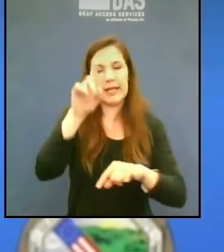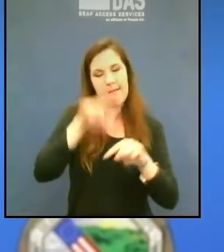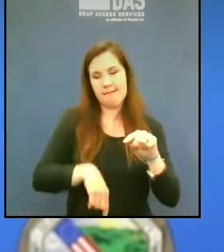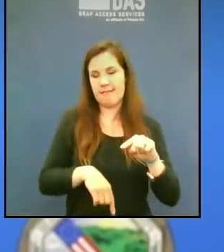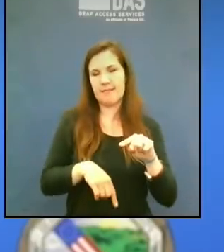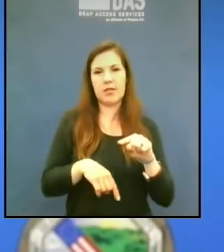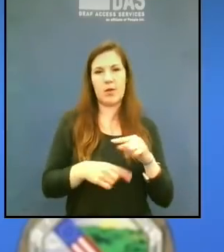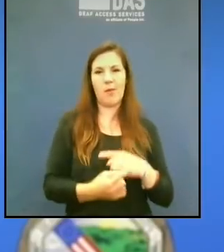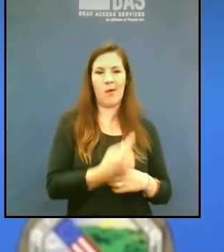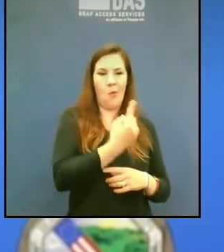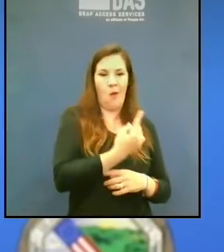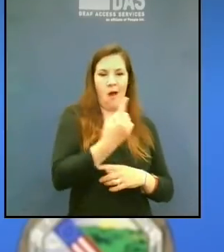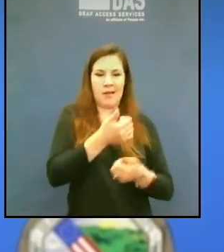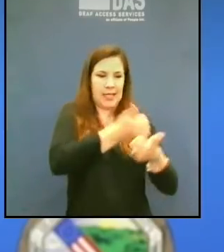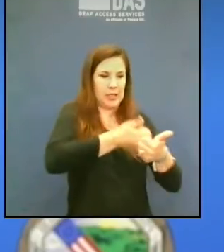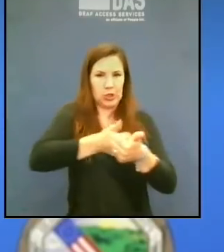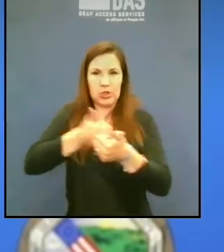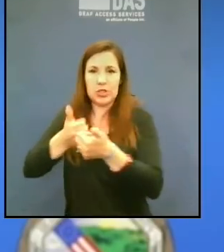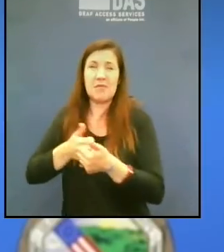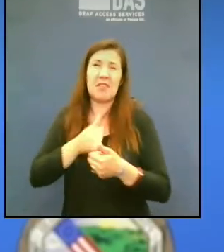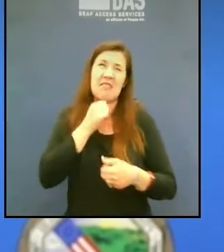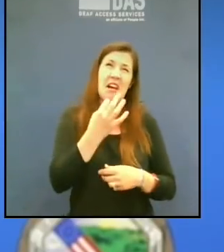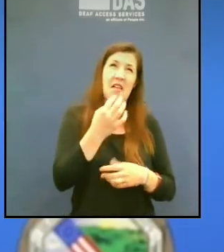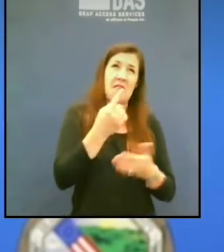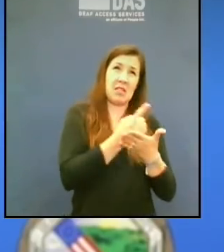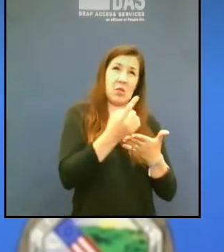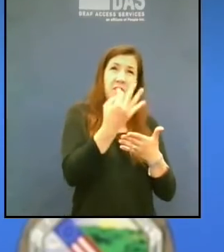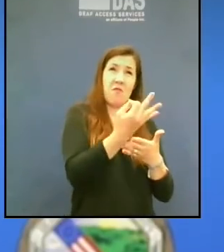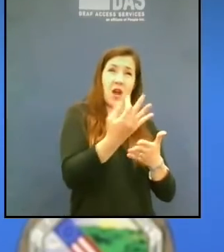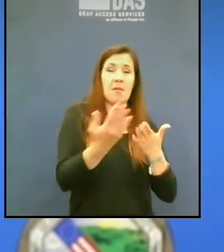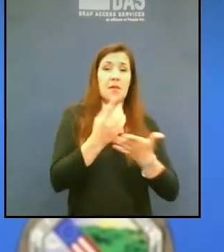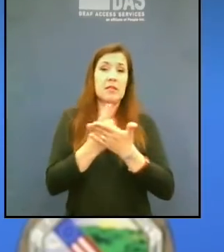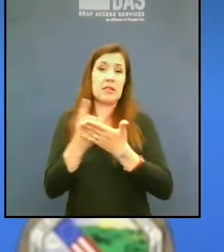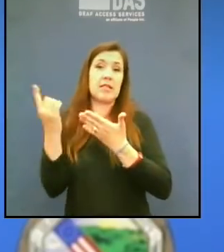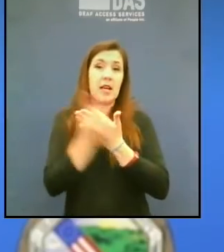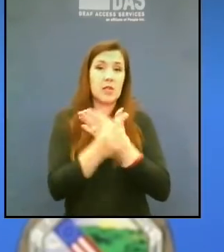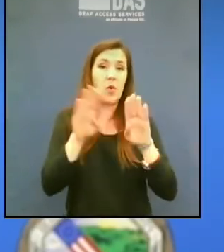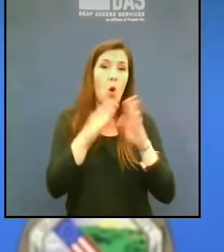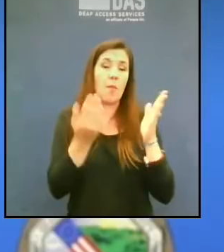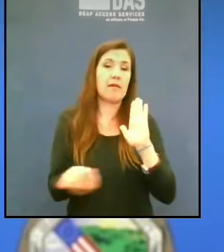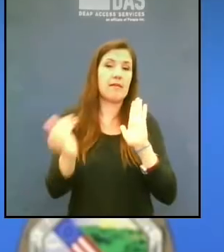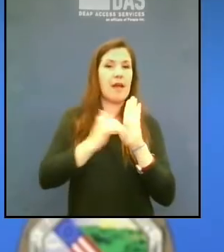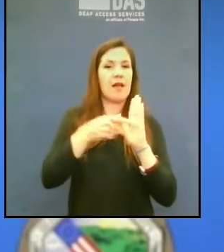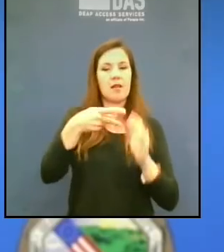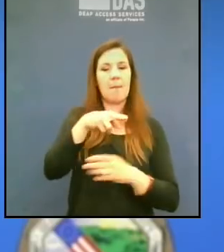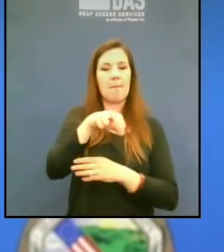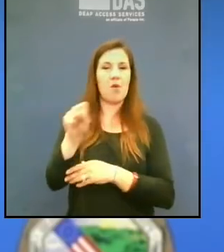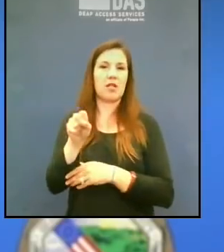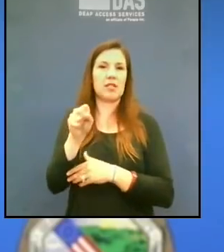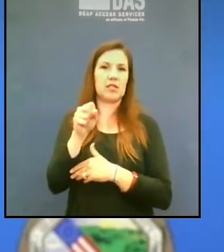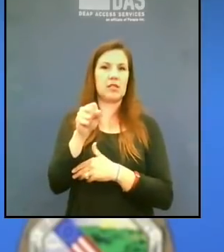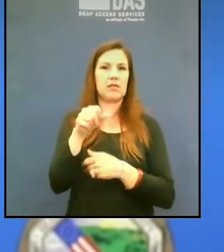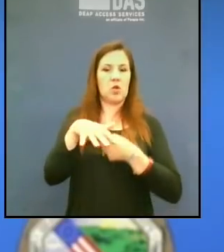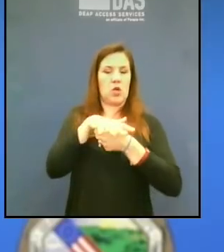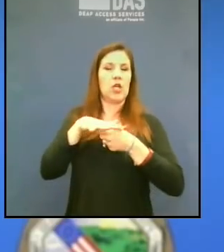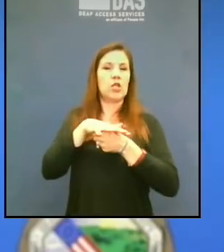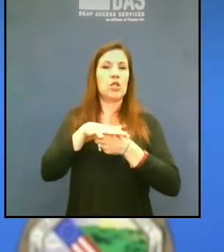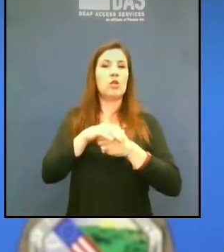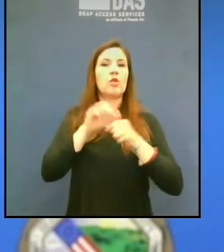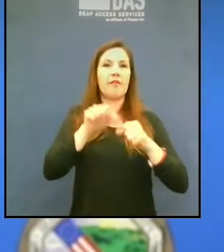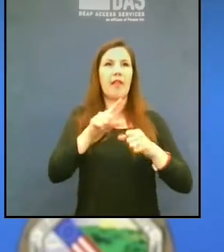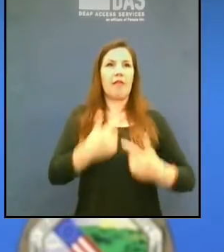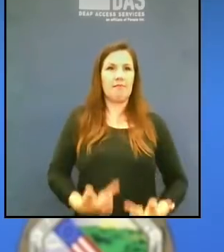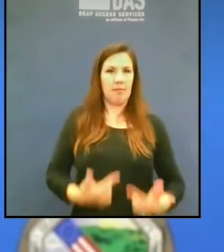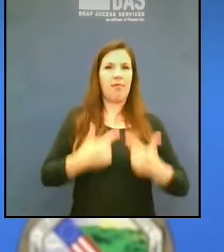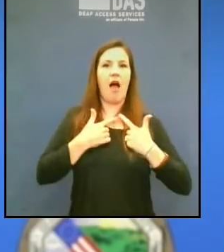So if it's not on Friday, it will probably be next week where we actually reopen our press facility so we can have